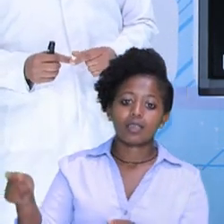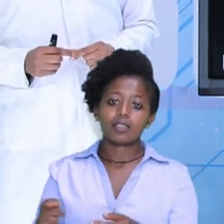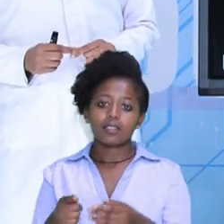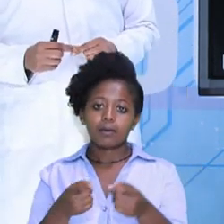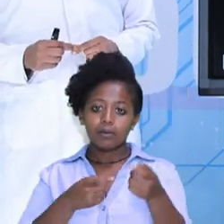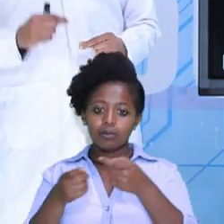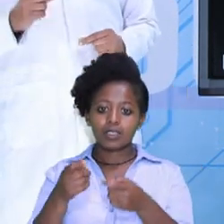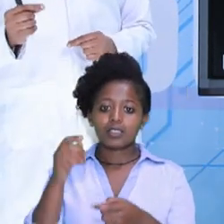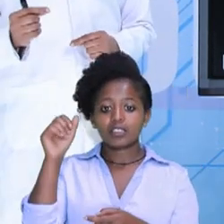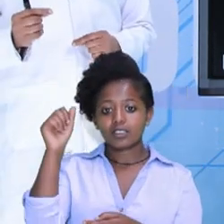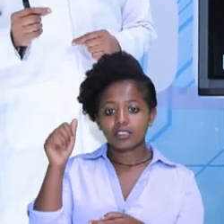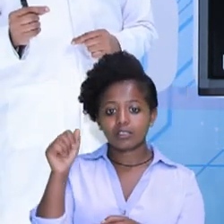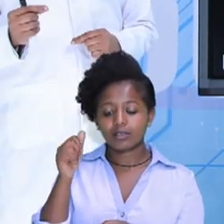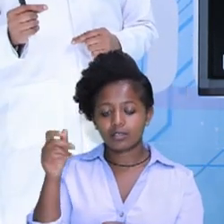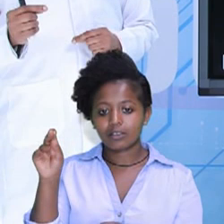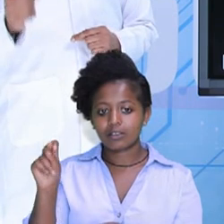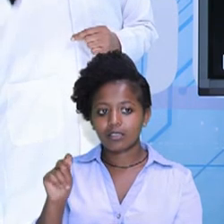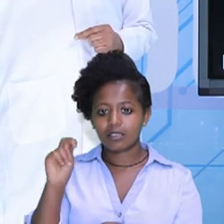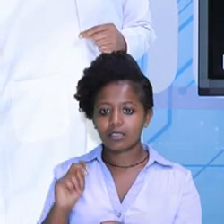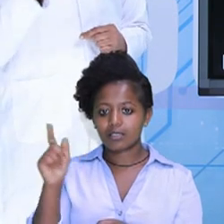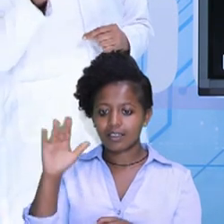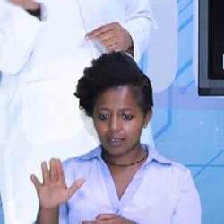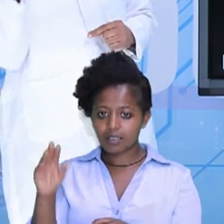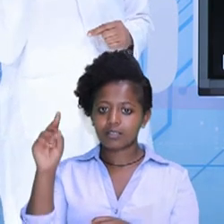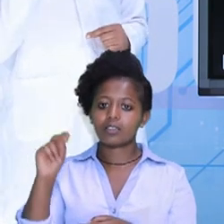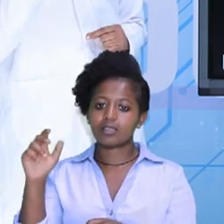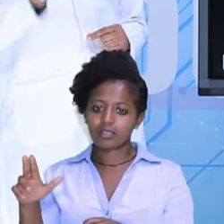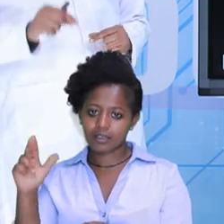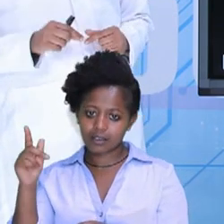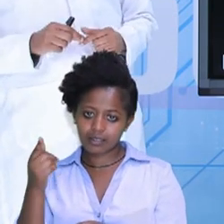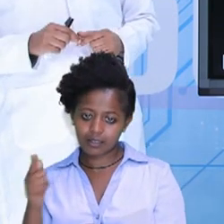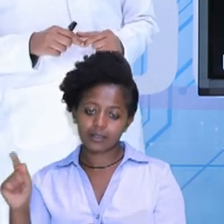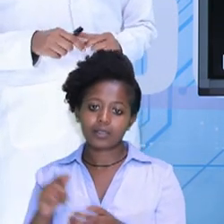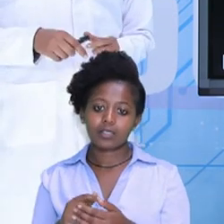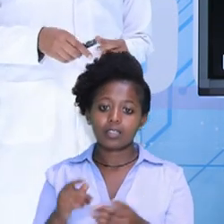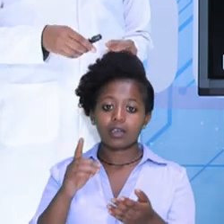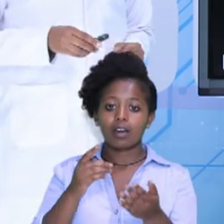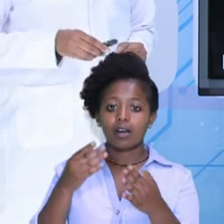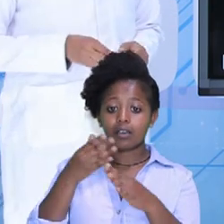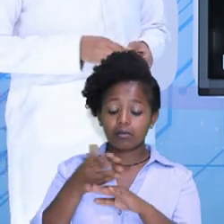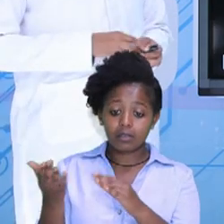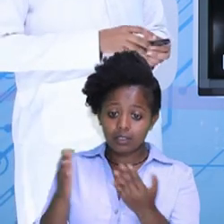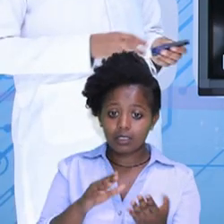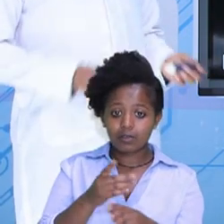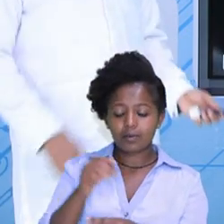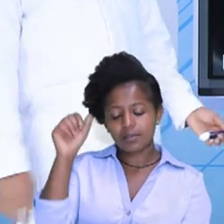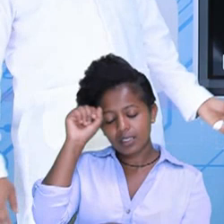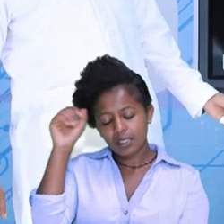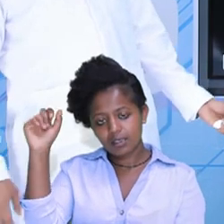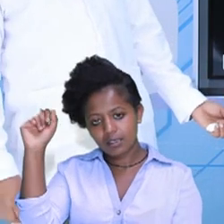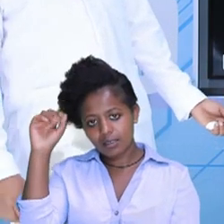Chiang Kai-shek. Chiang Kai-shek, he took power after the days of Dr. Sun